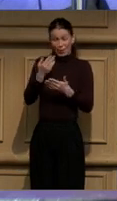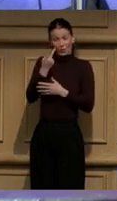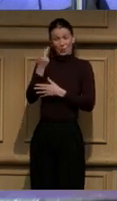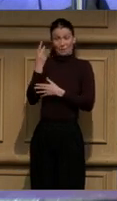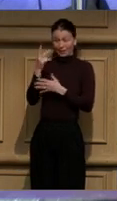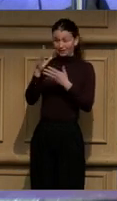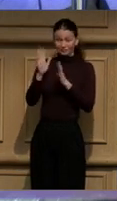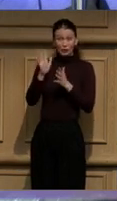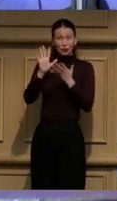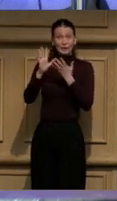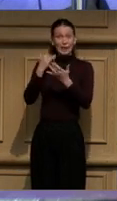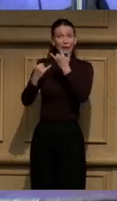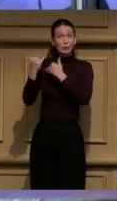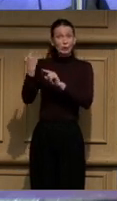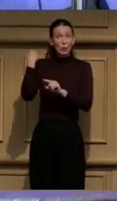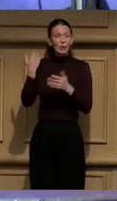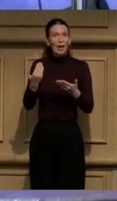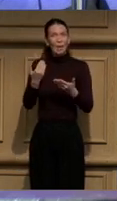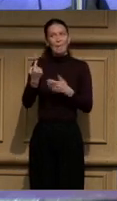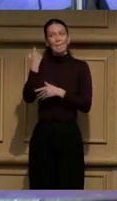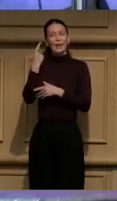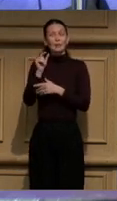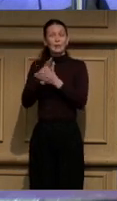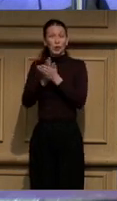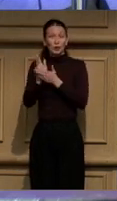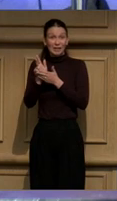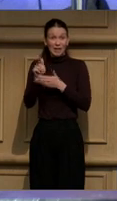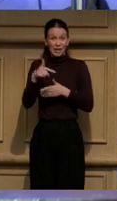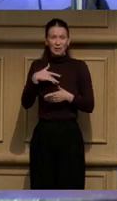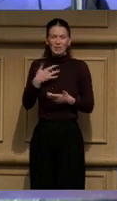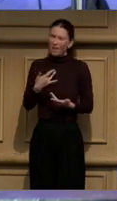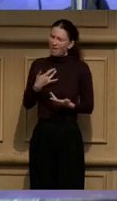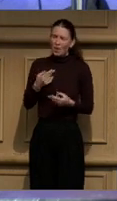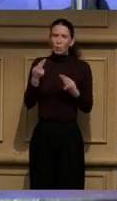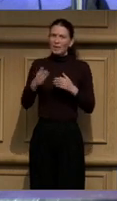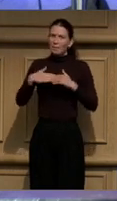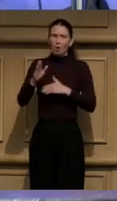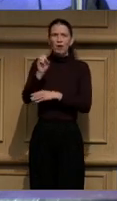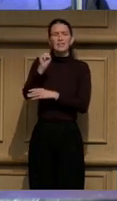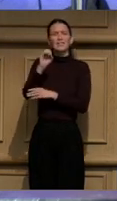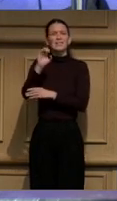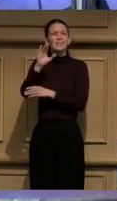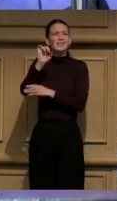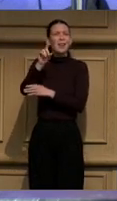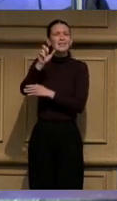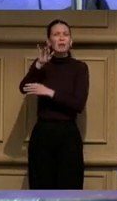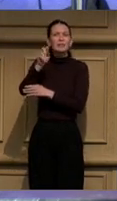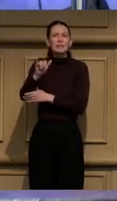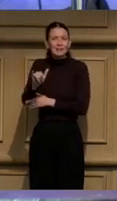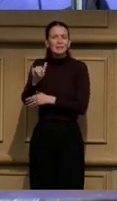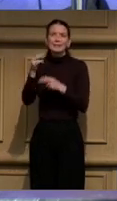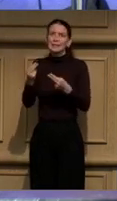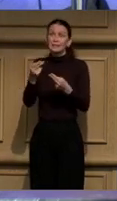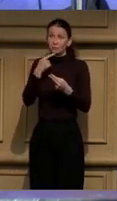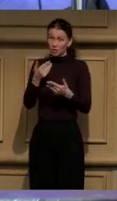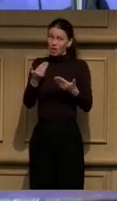I thought in 2013 that maybe we needed some solidarity, 10 years later it feels even more acute. And never have we needed that